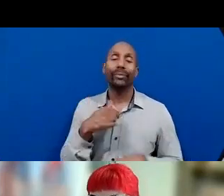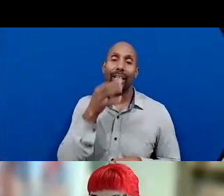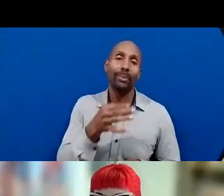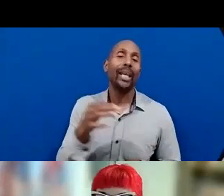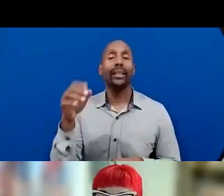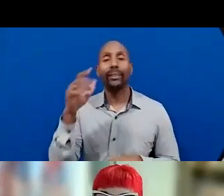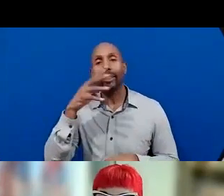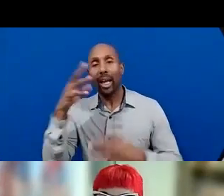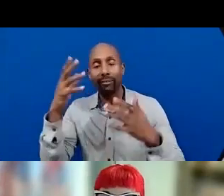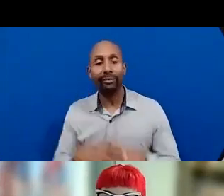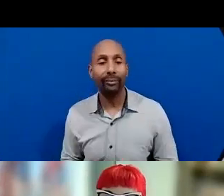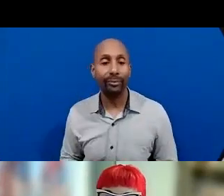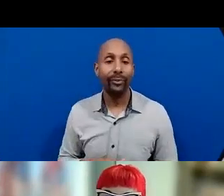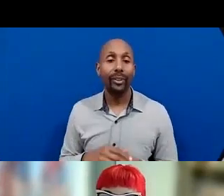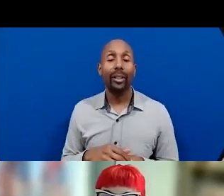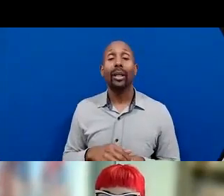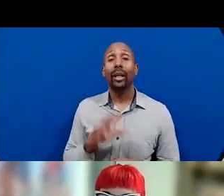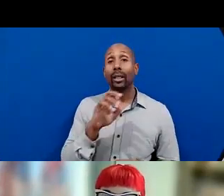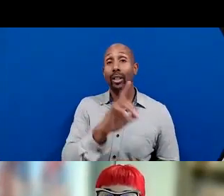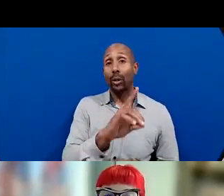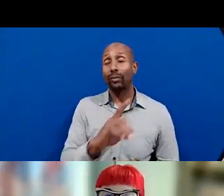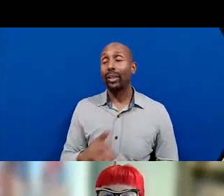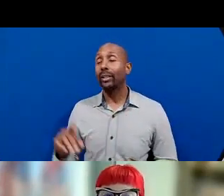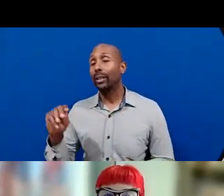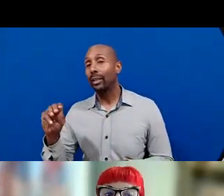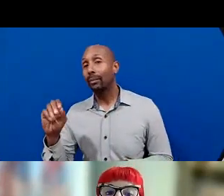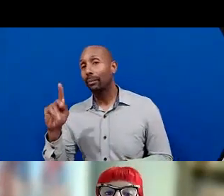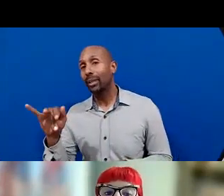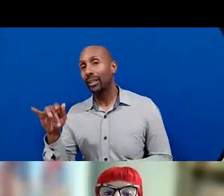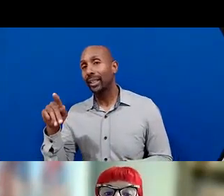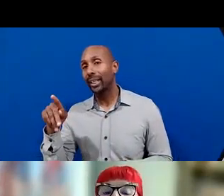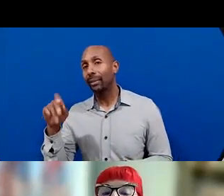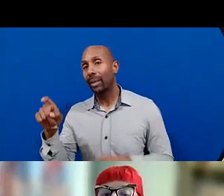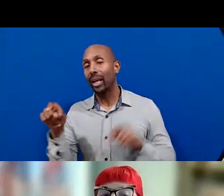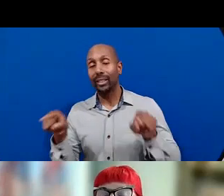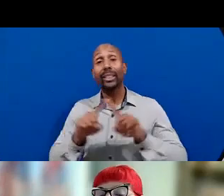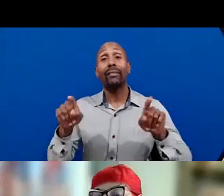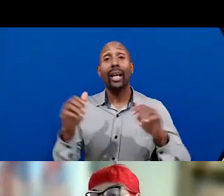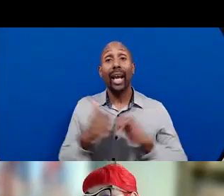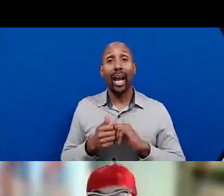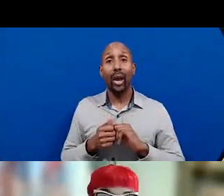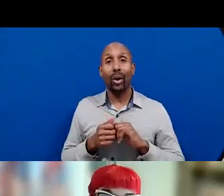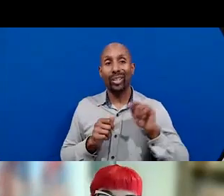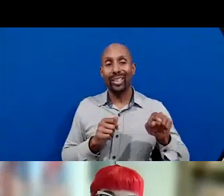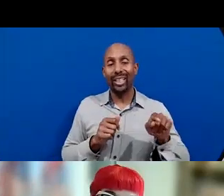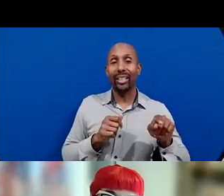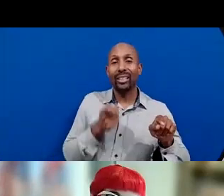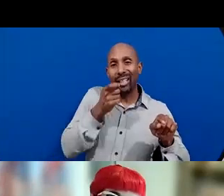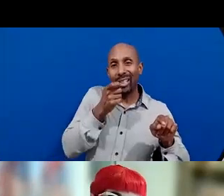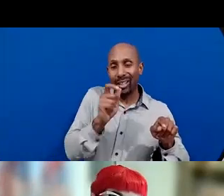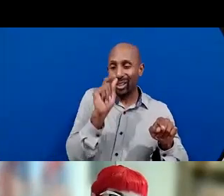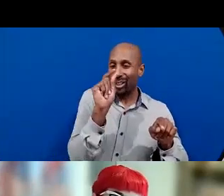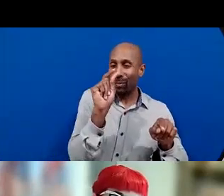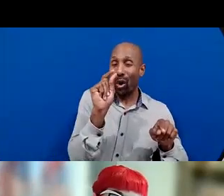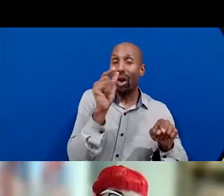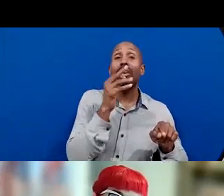COVID and monkeypox, COVID are usually smaller droplets, or both smaller and larger